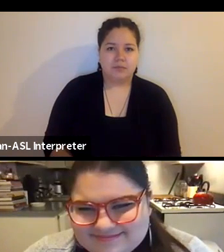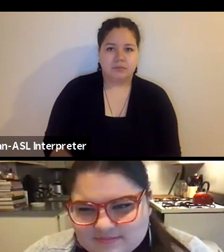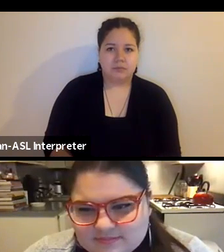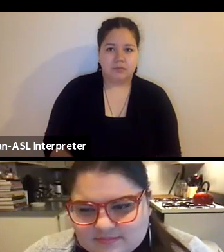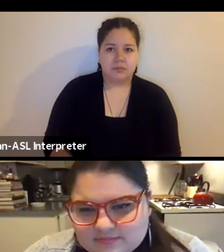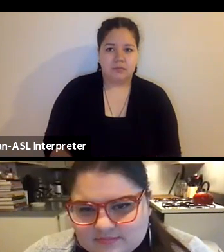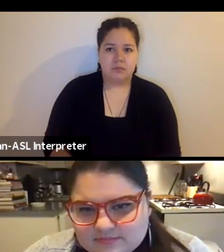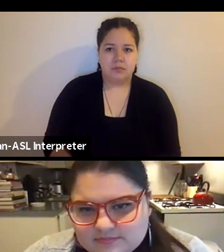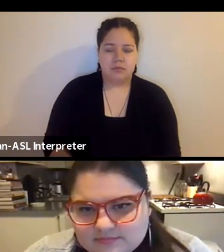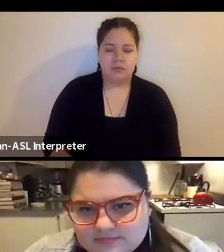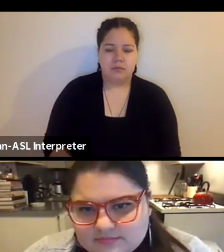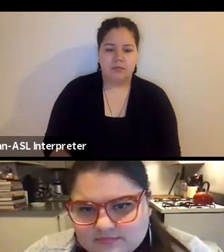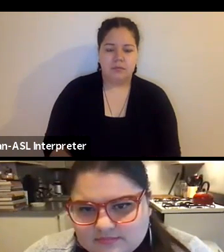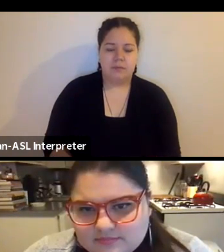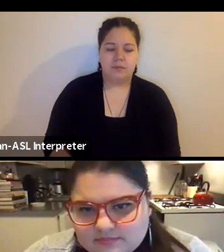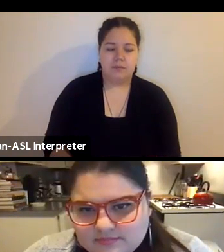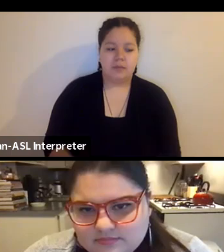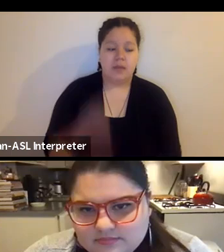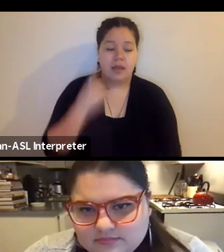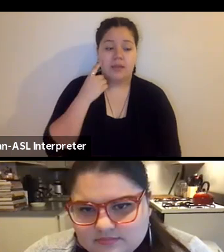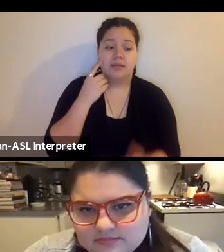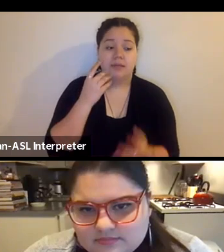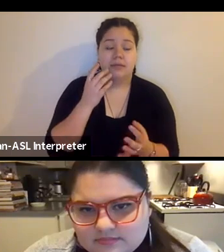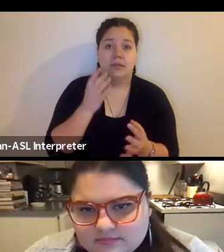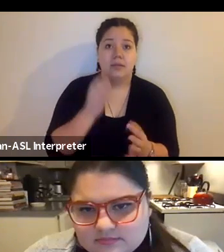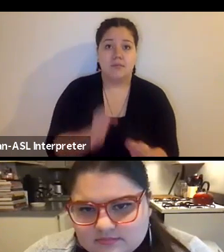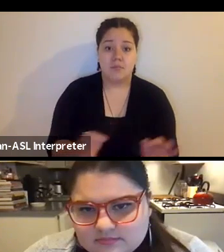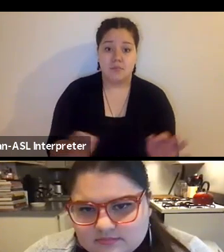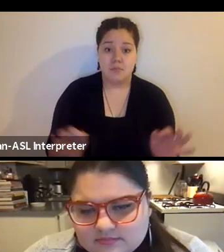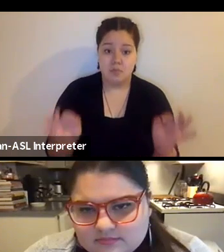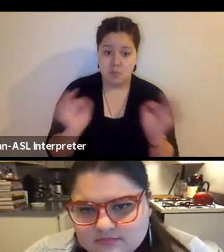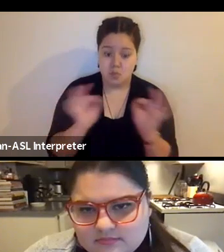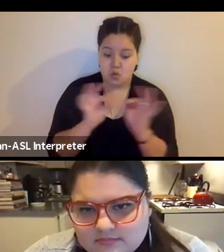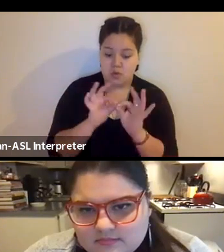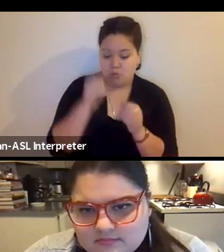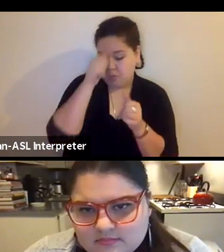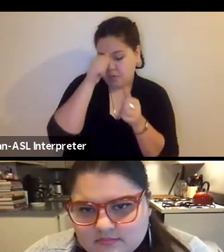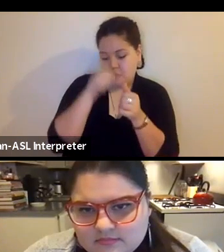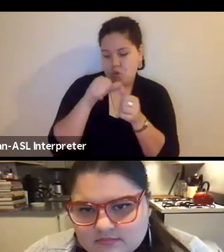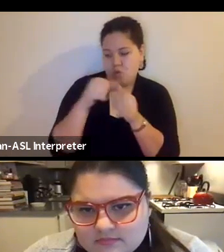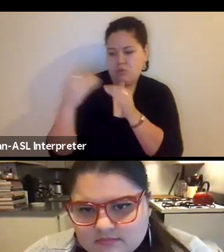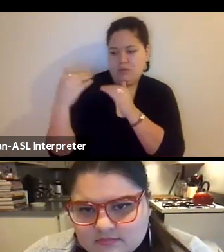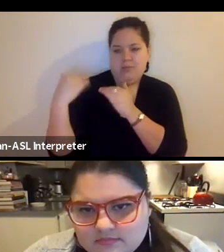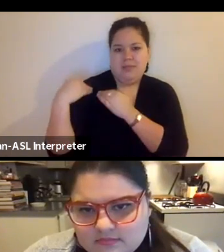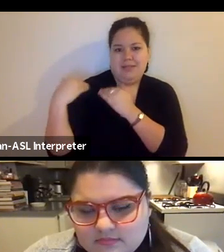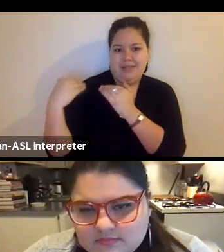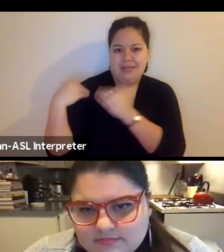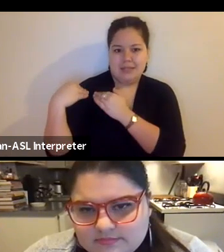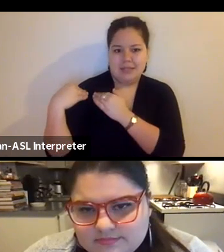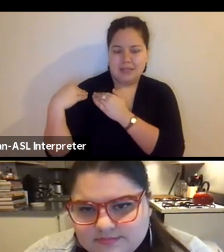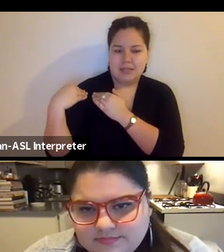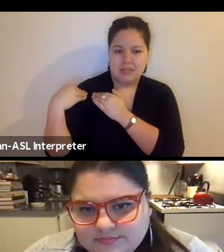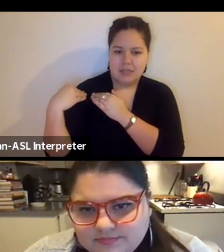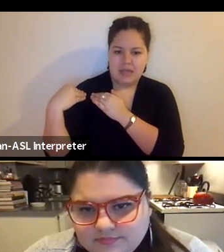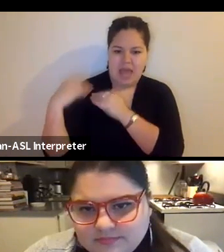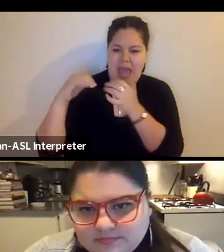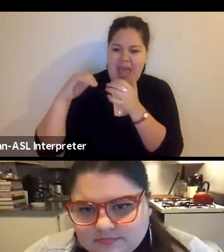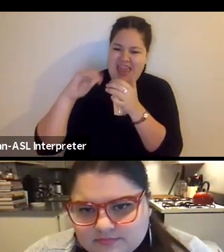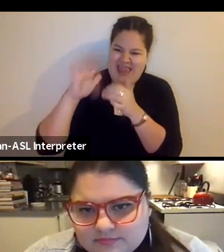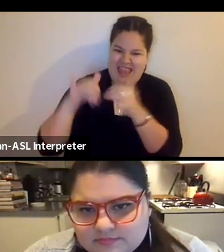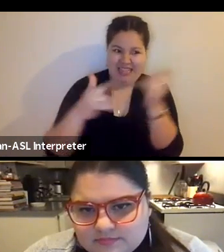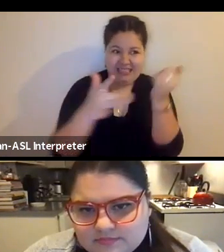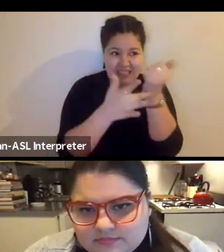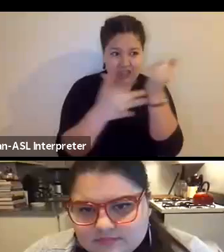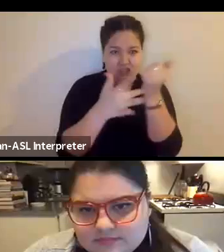that responsibility, using these things responsibly,